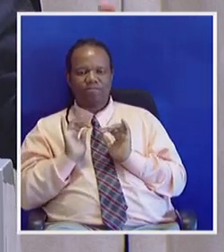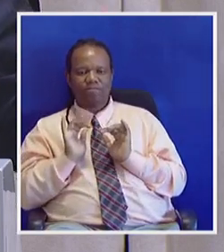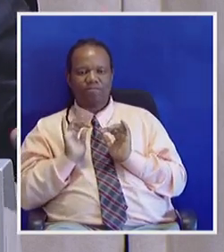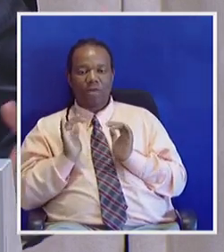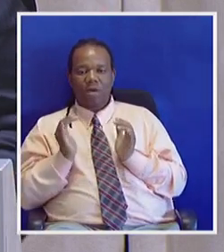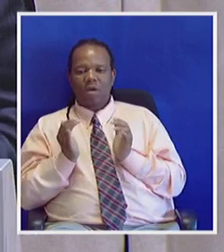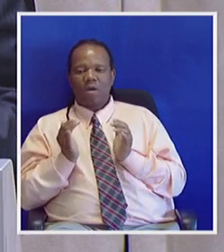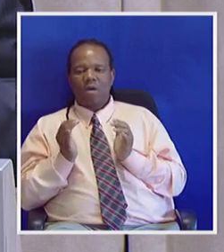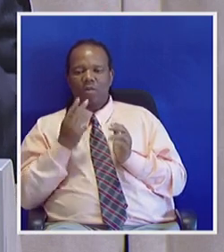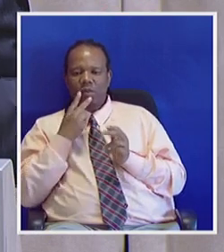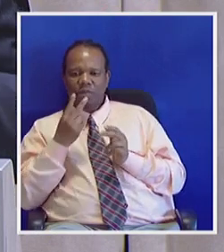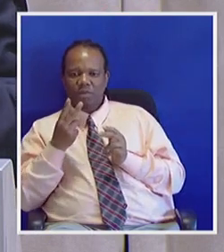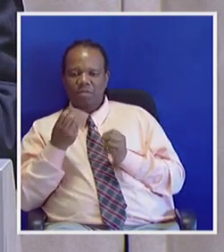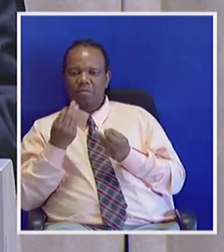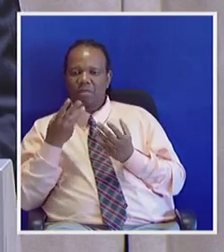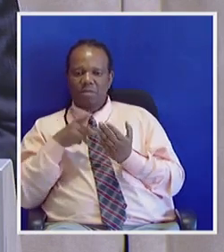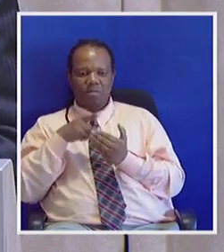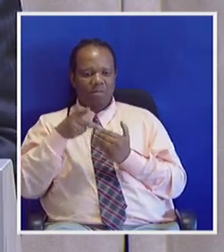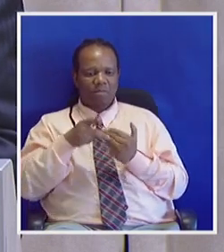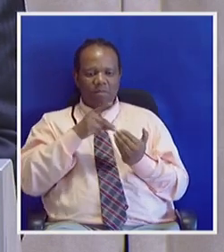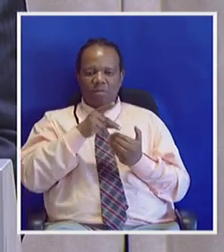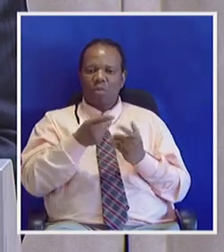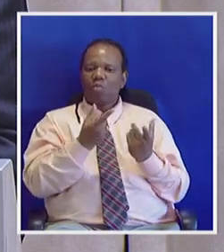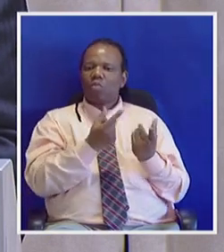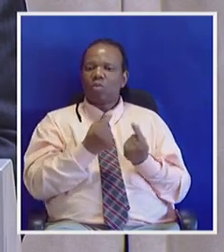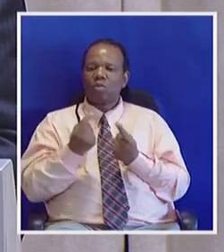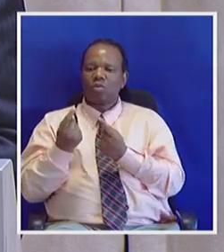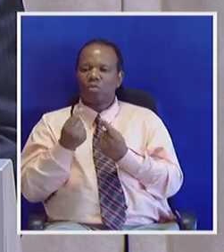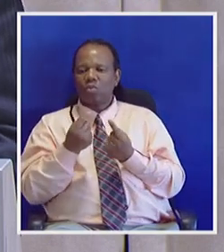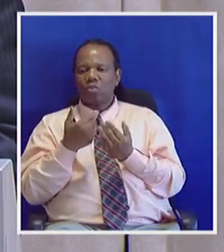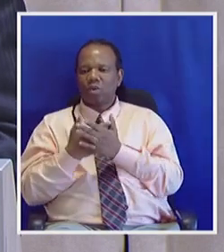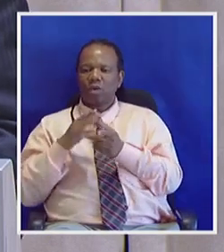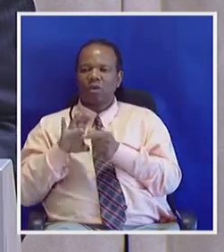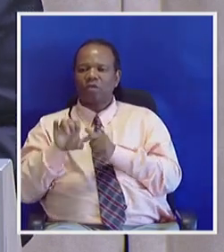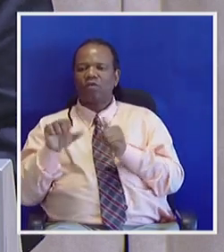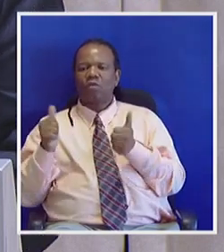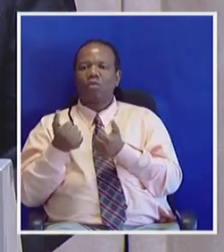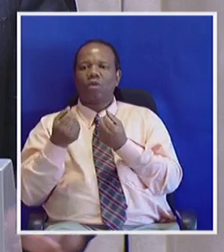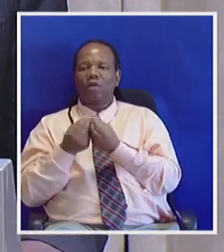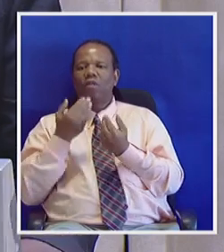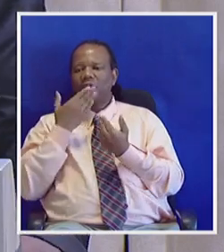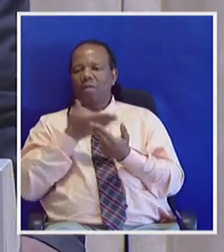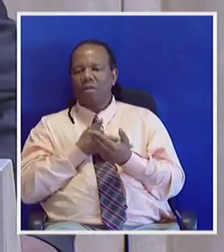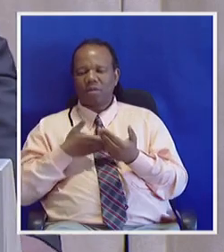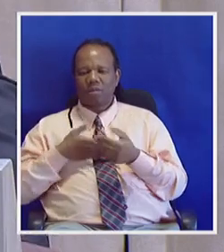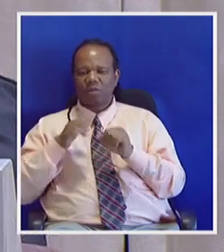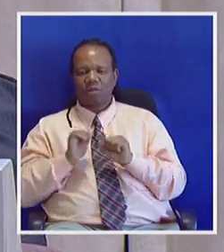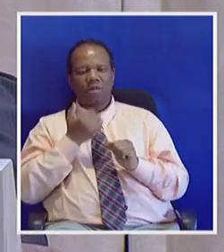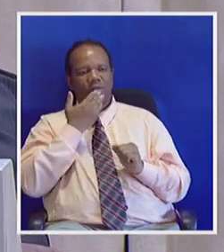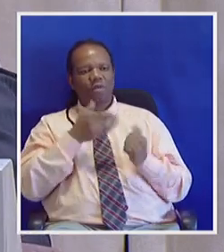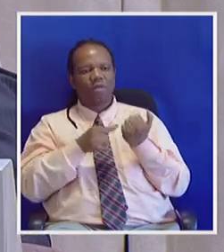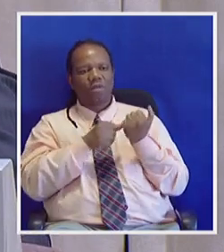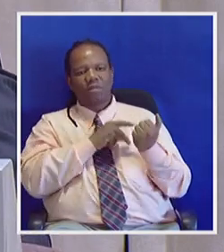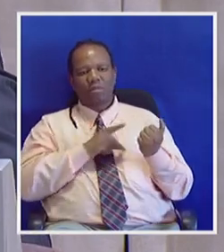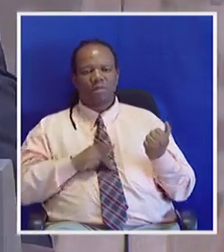of initiatives that can lead us to that good end. Thank you, Madam Chairperson. Thank you, Deputy President. The